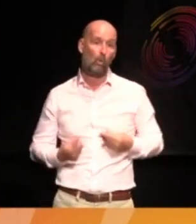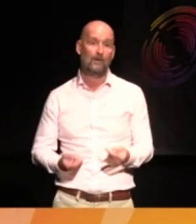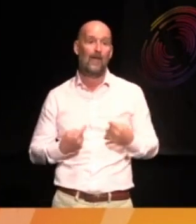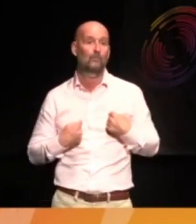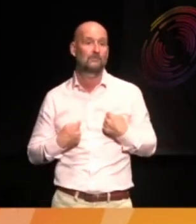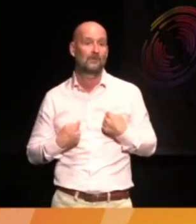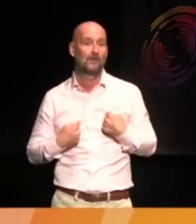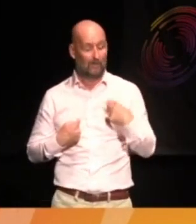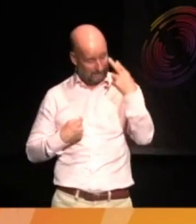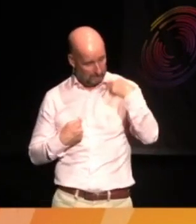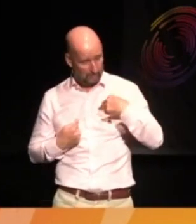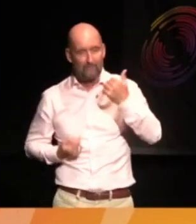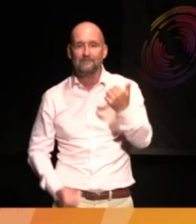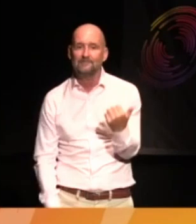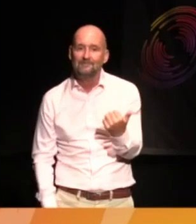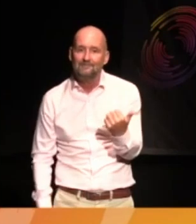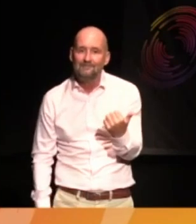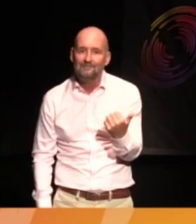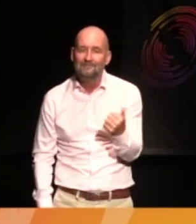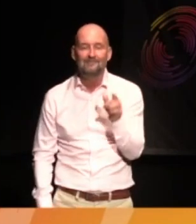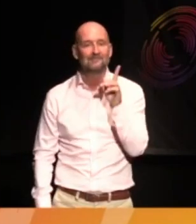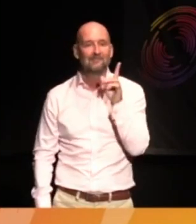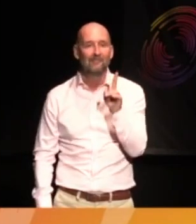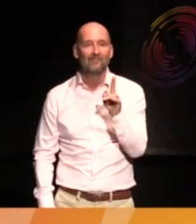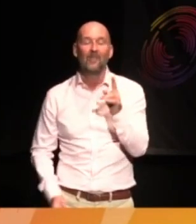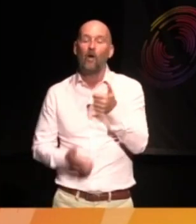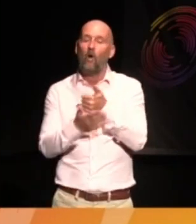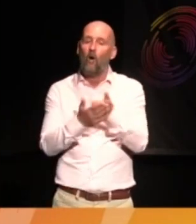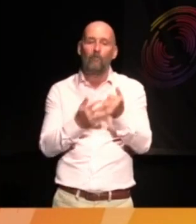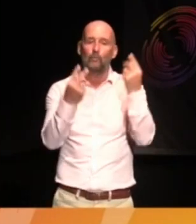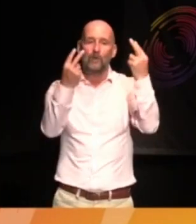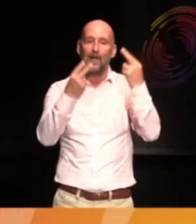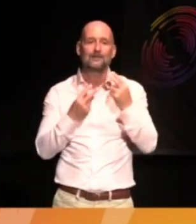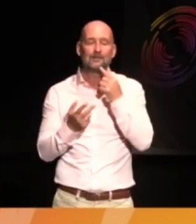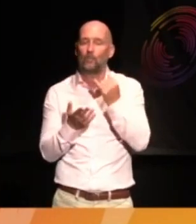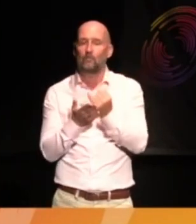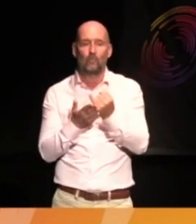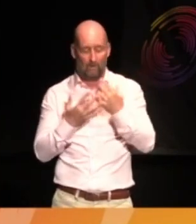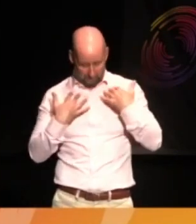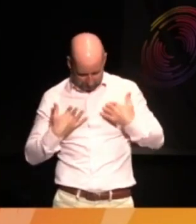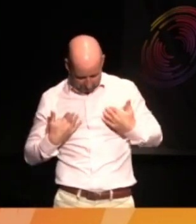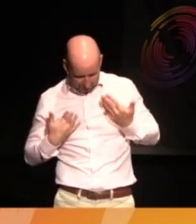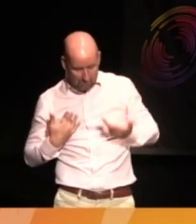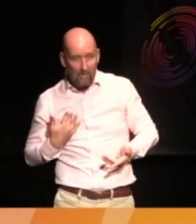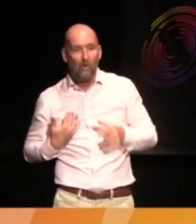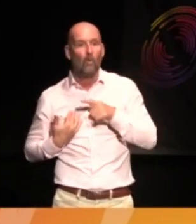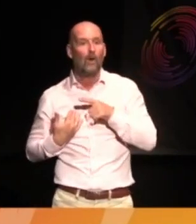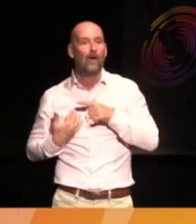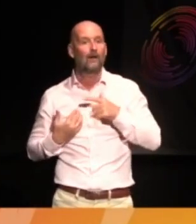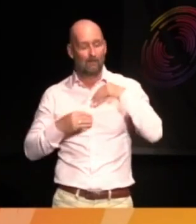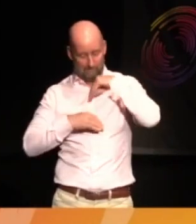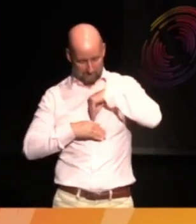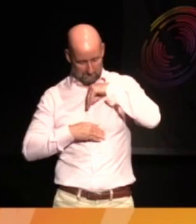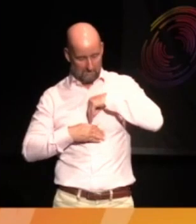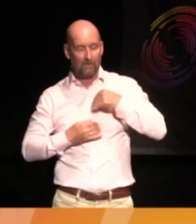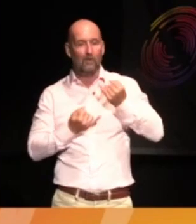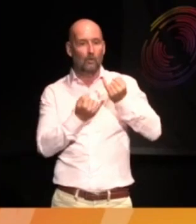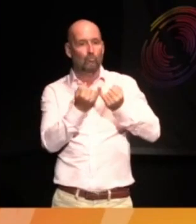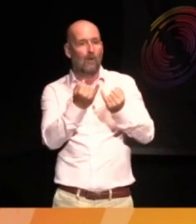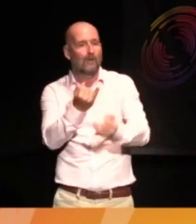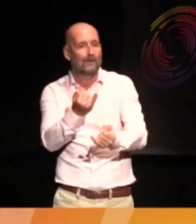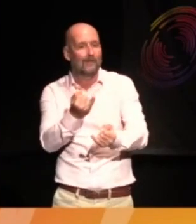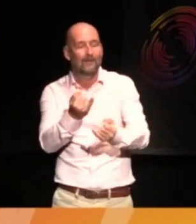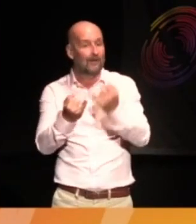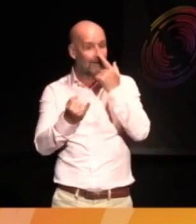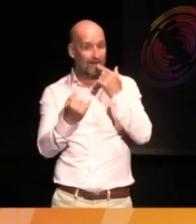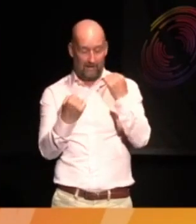So you can't often see what's wrong with someone when it's a chronic illness. You can't measure